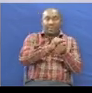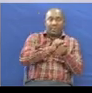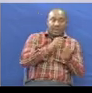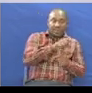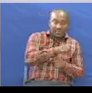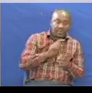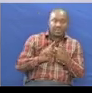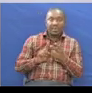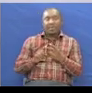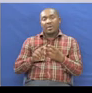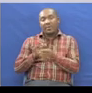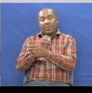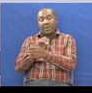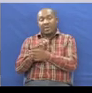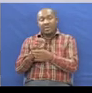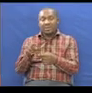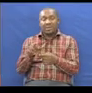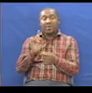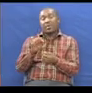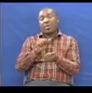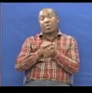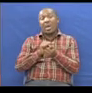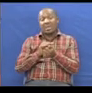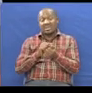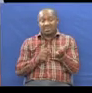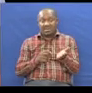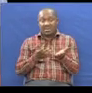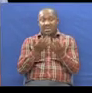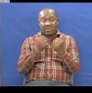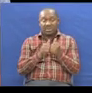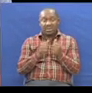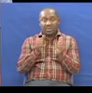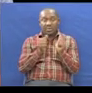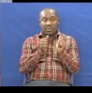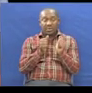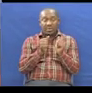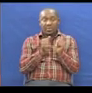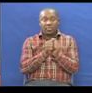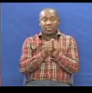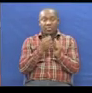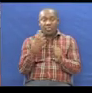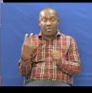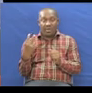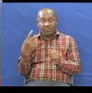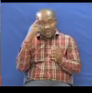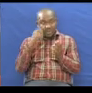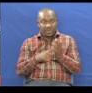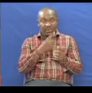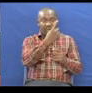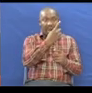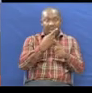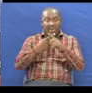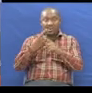here. You use the factor of the product. That is 12, 1 times 12, 2 times